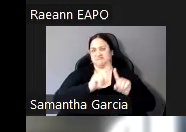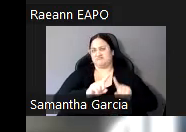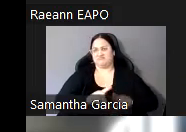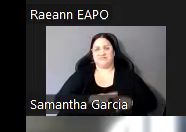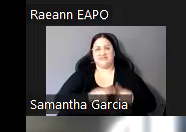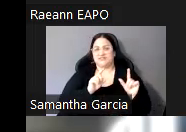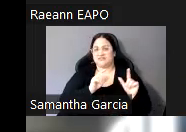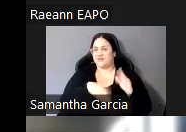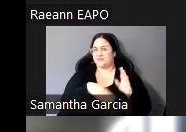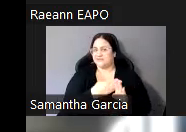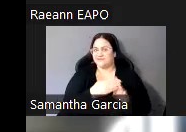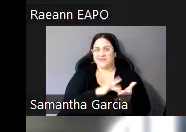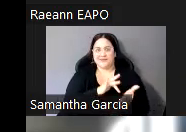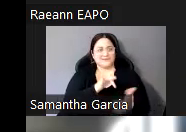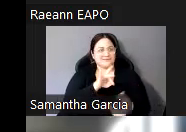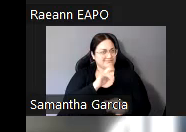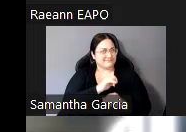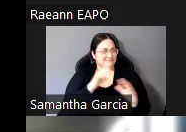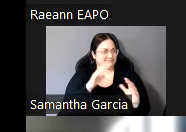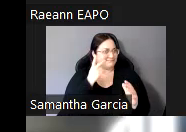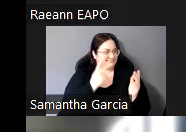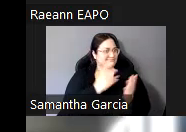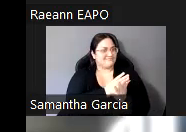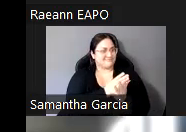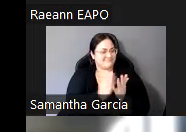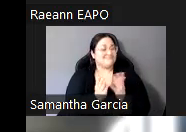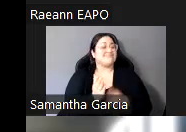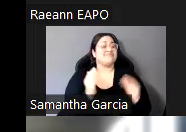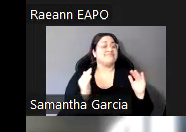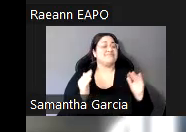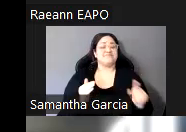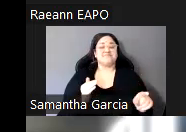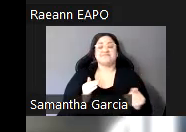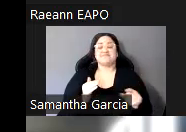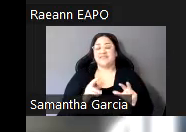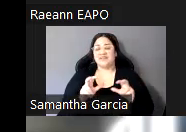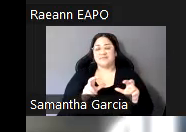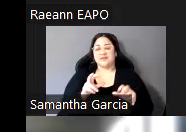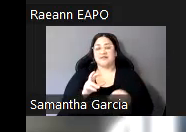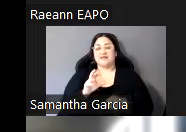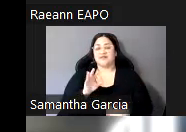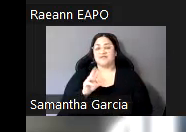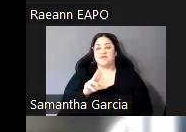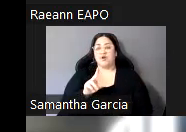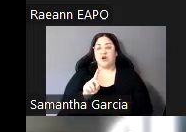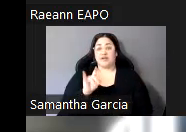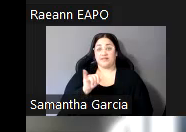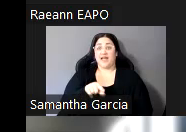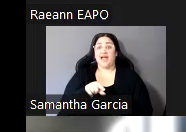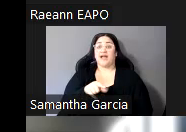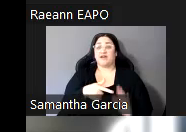As I mentioned, cryptocurrency, the investment frauds represented 308 million. This is a massive jump compared